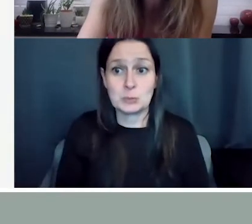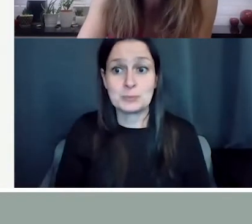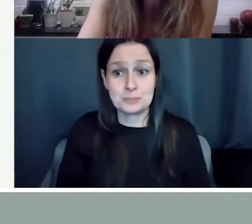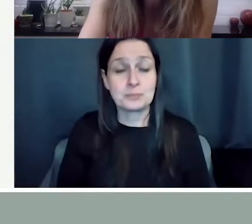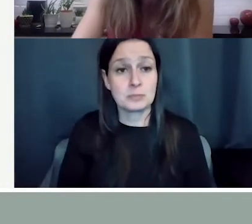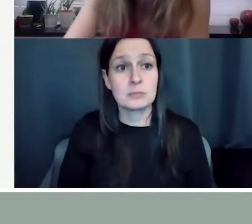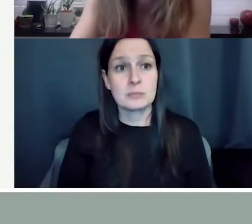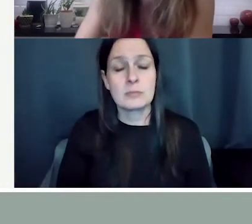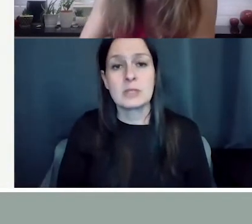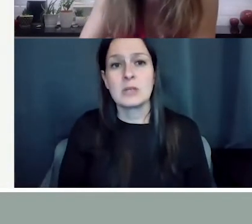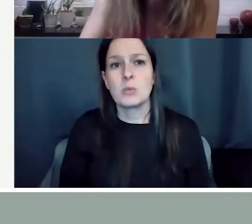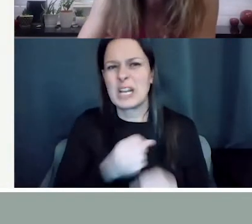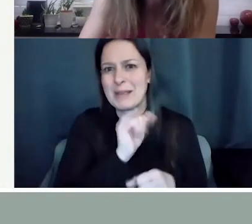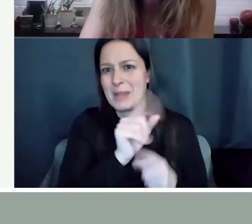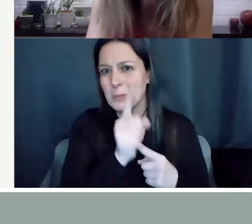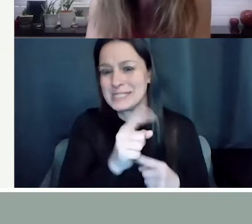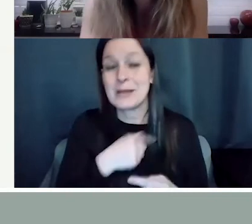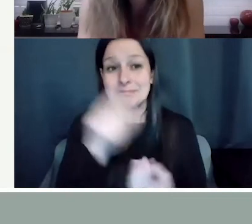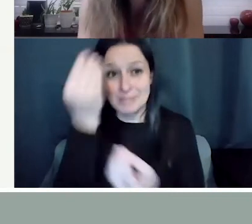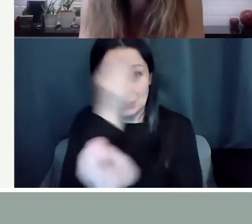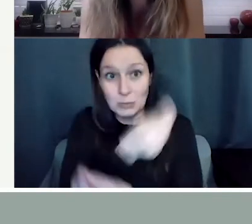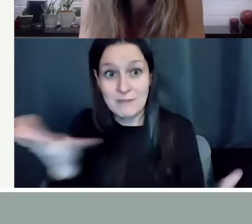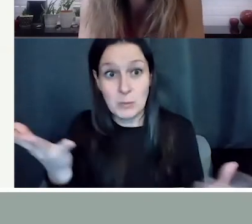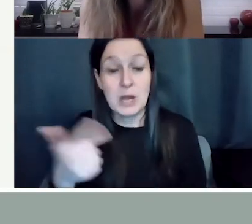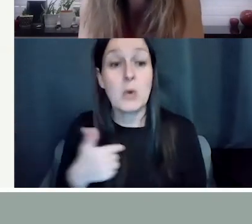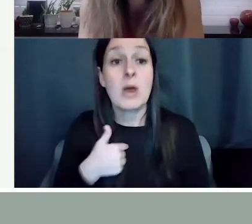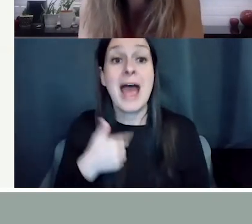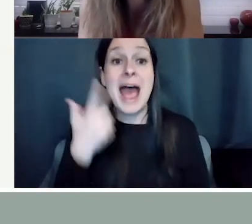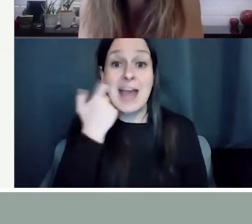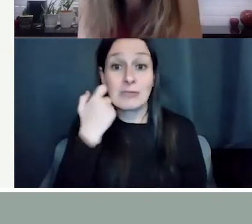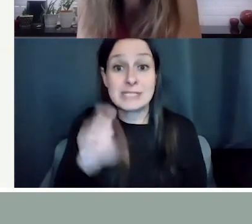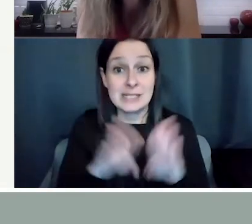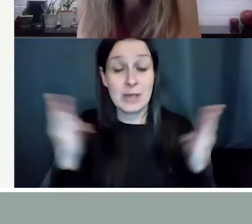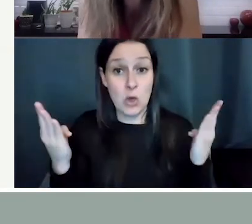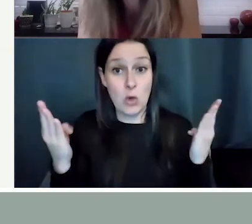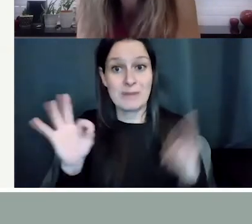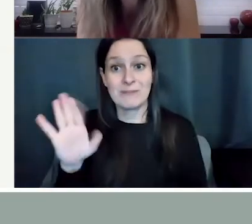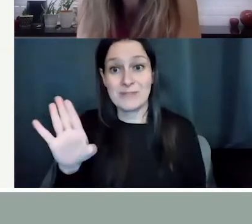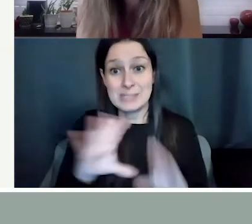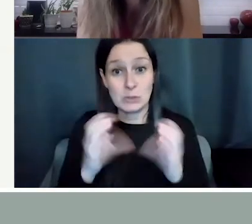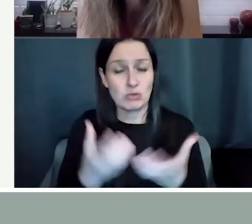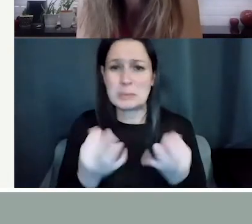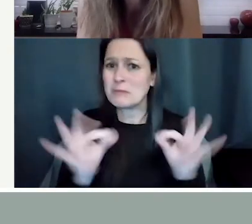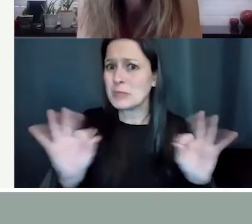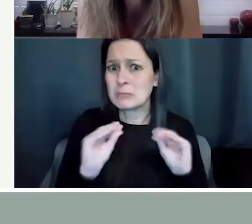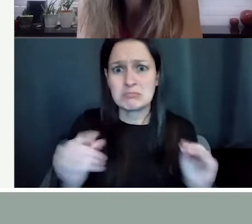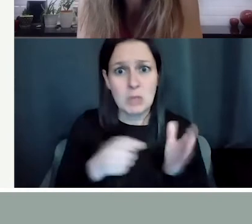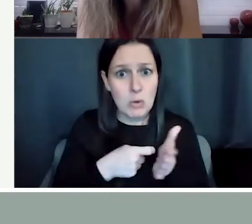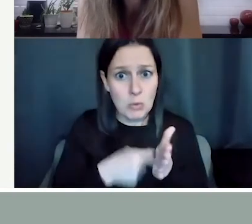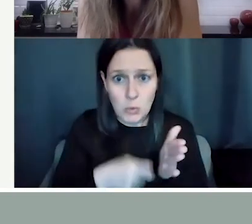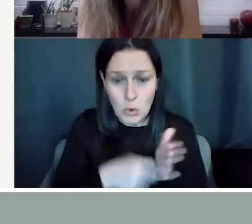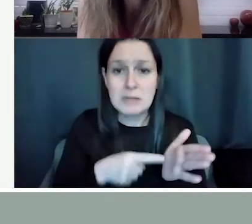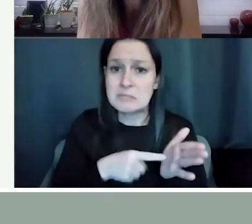make that in a second. I just want to let everybody know. I recently opened a Facebook group. So it's free. You're welcome to